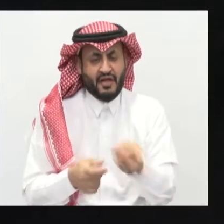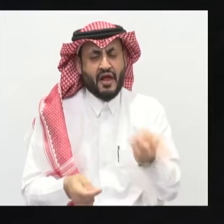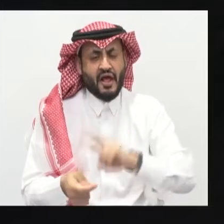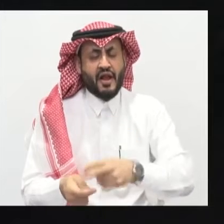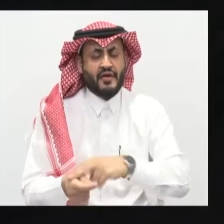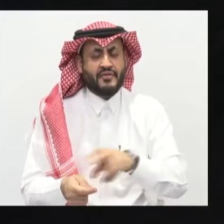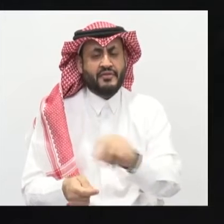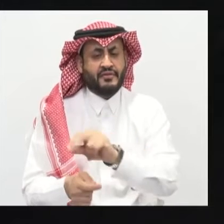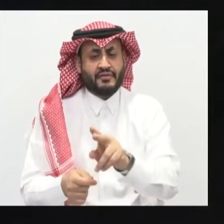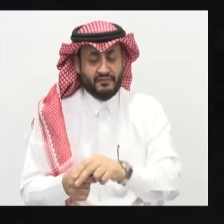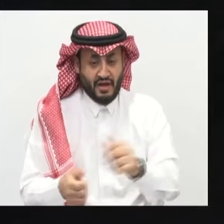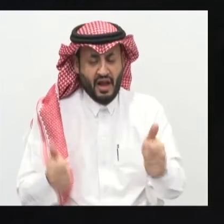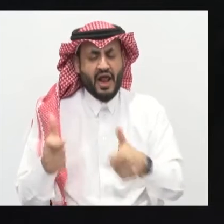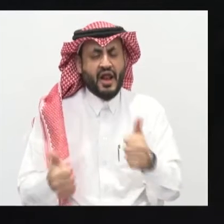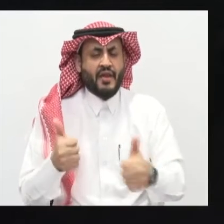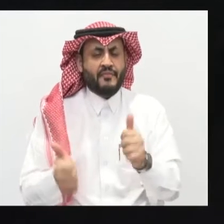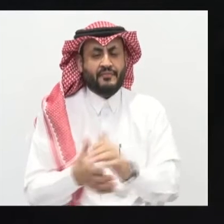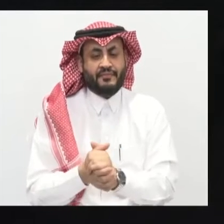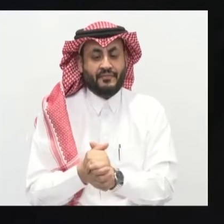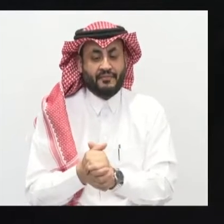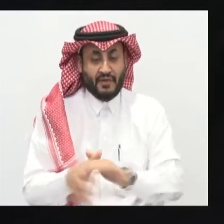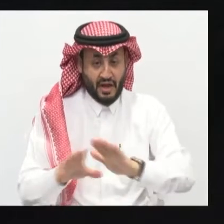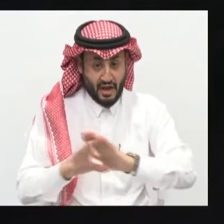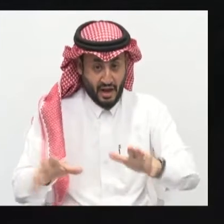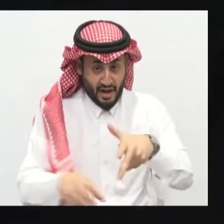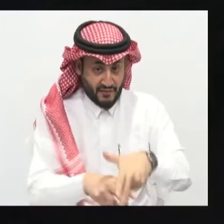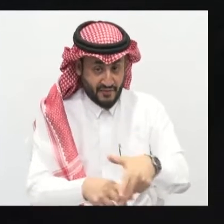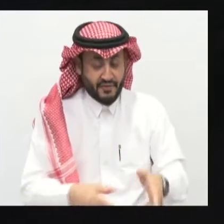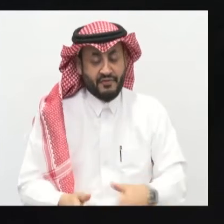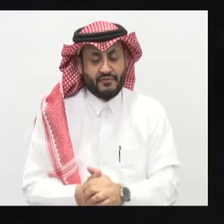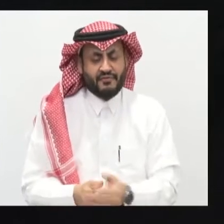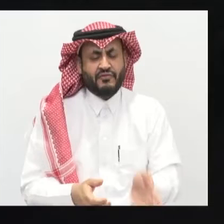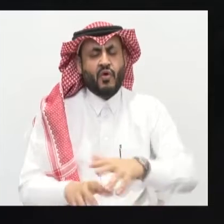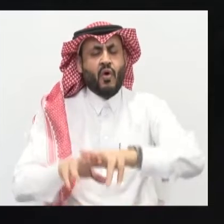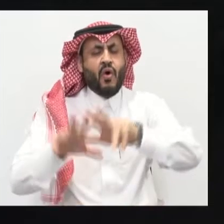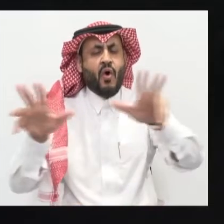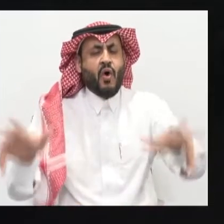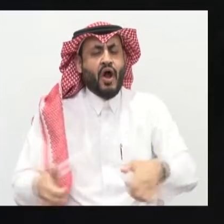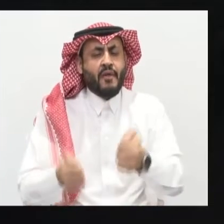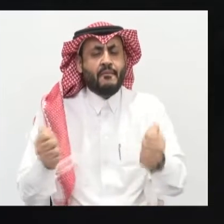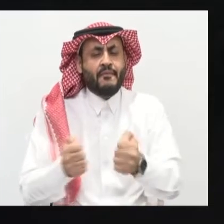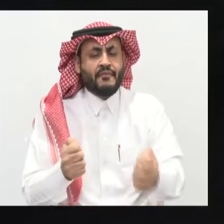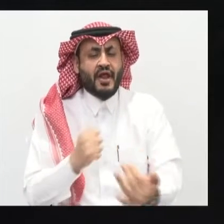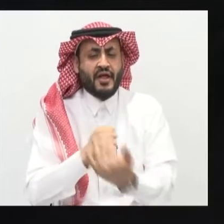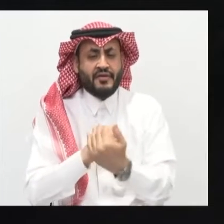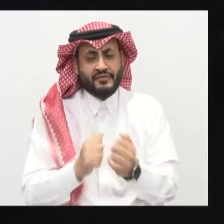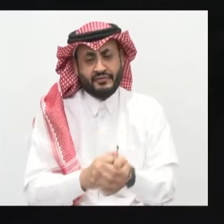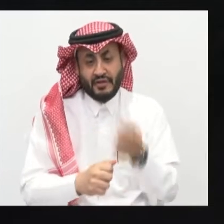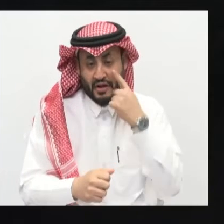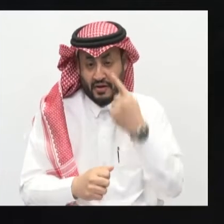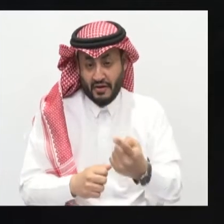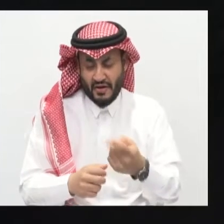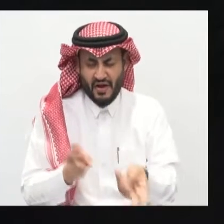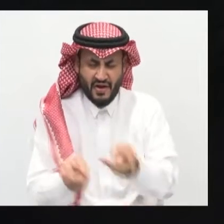unit, right? We have an evaluation once we're finished with the unit. So we go over all the things that we've learned. Maybe look at it in